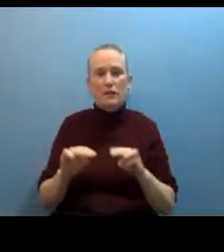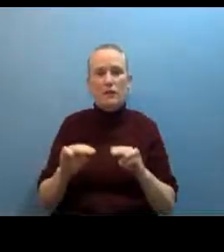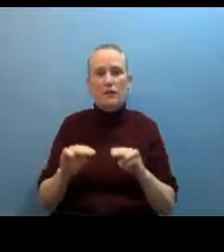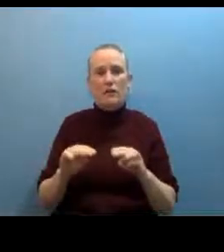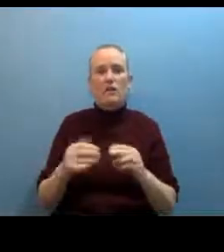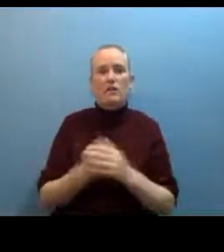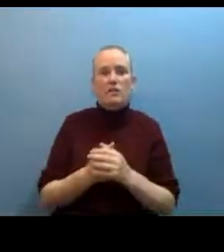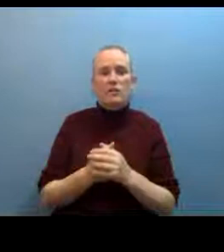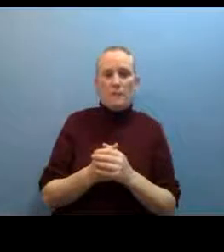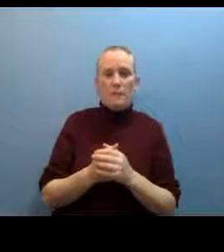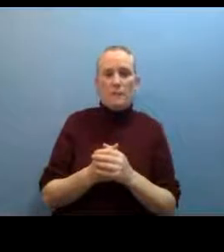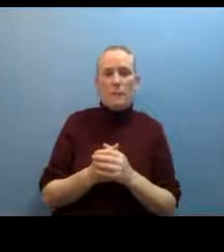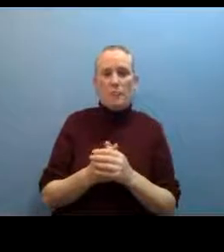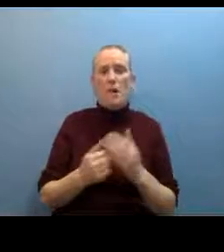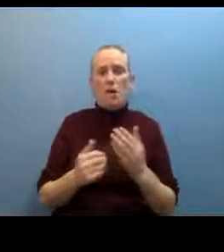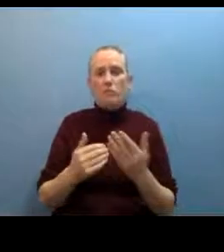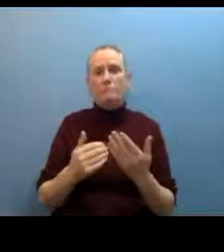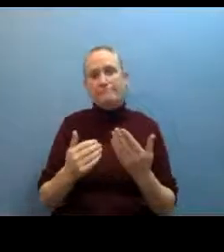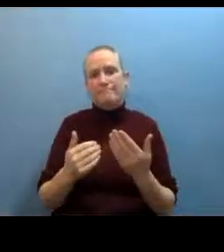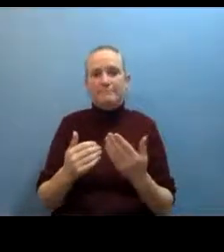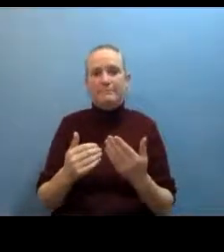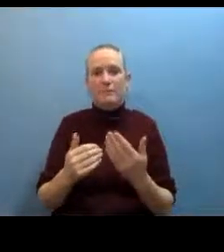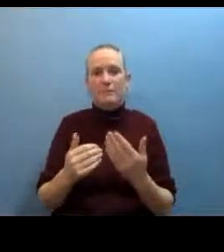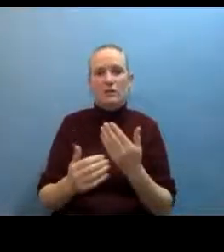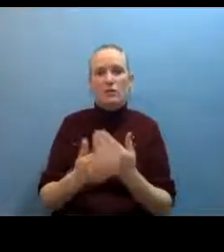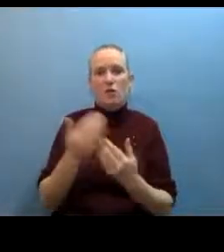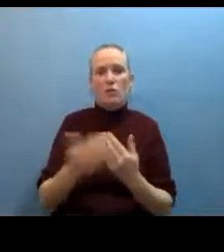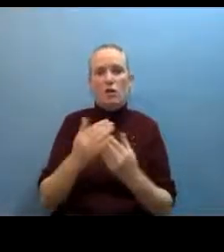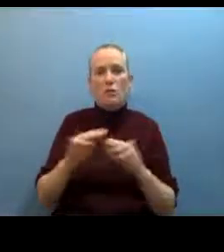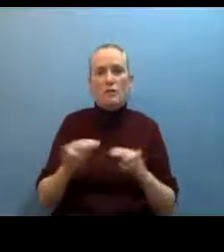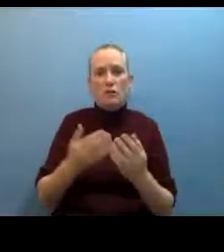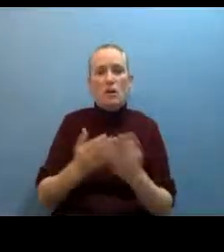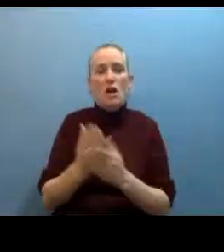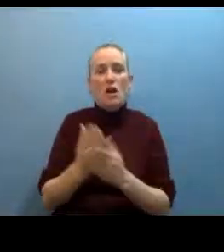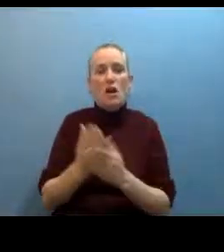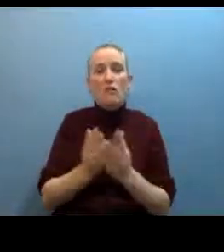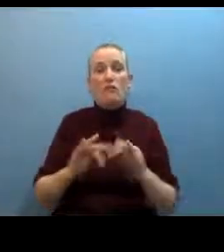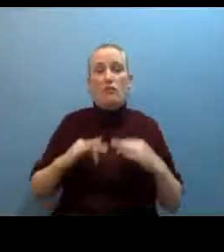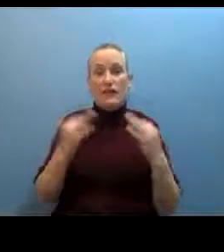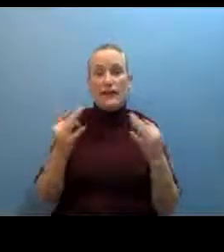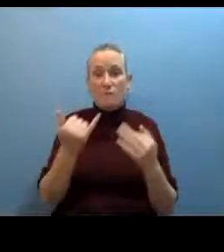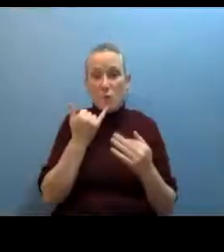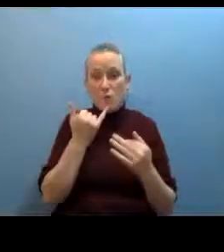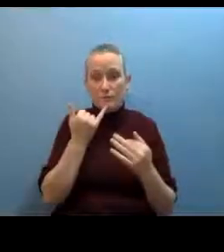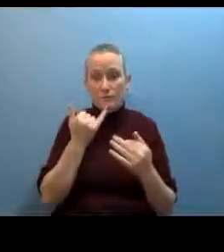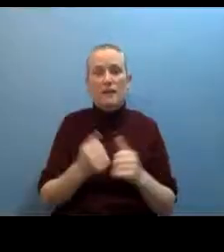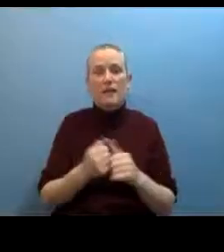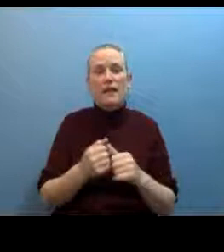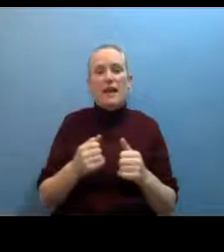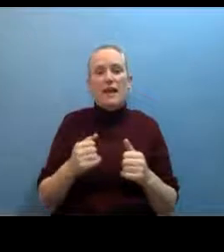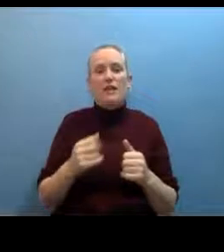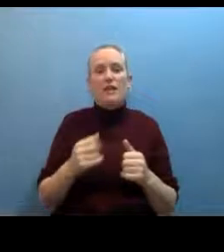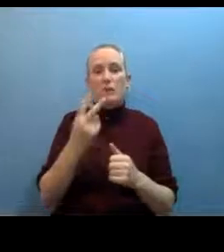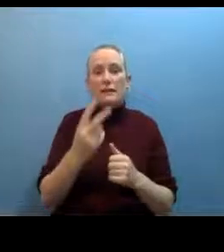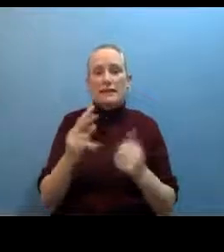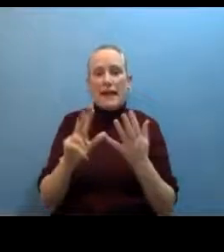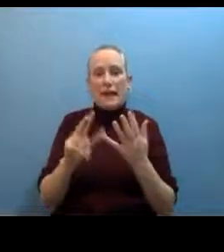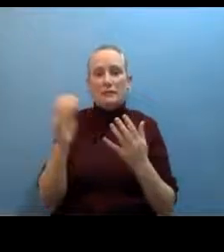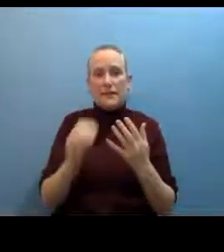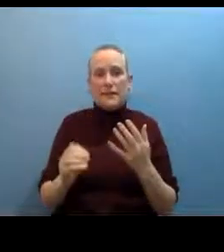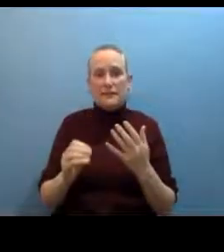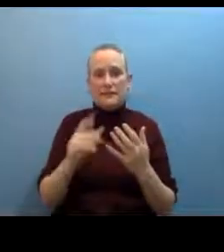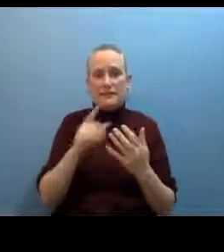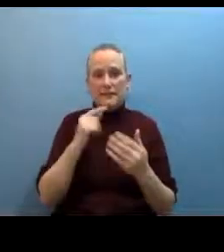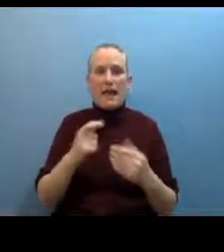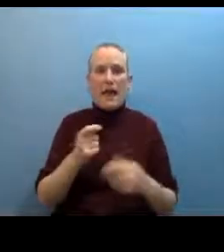parents that the young people were going through, coming up on the free phone. So with anxiety, 28% of young people were